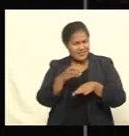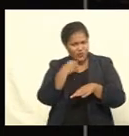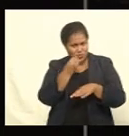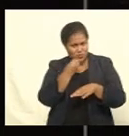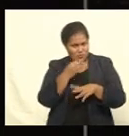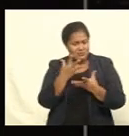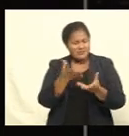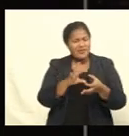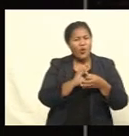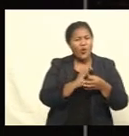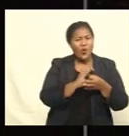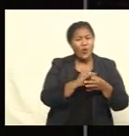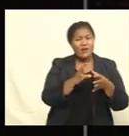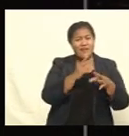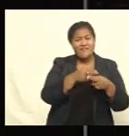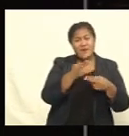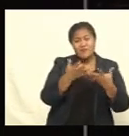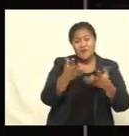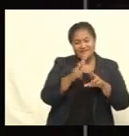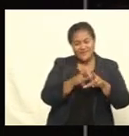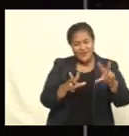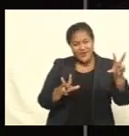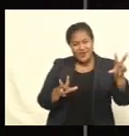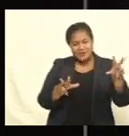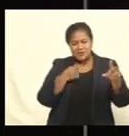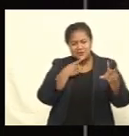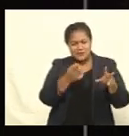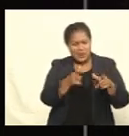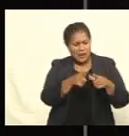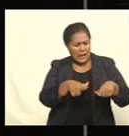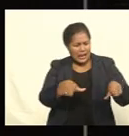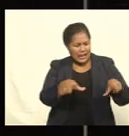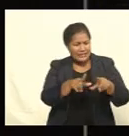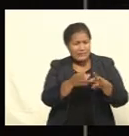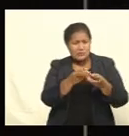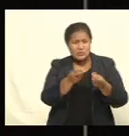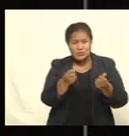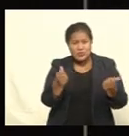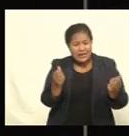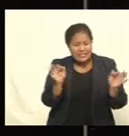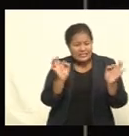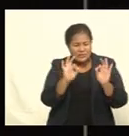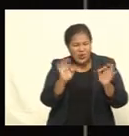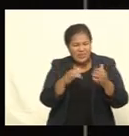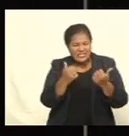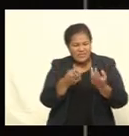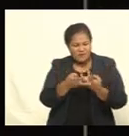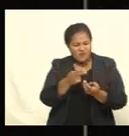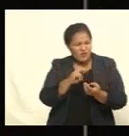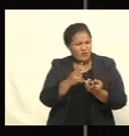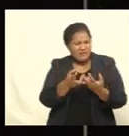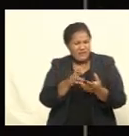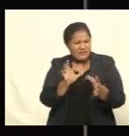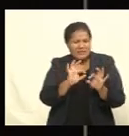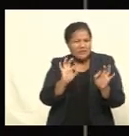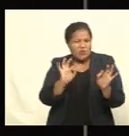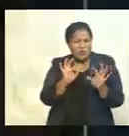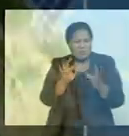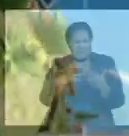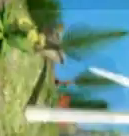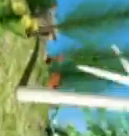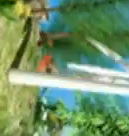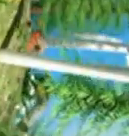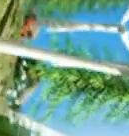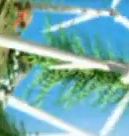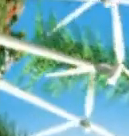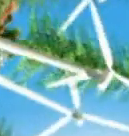also owns a farm in Vanuatu, says his land is drying up and not producing as much fruit and vegetables as before.